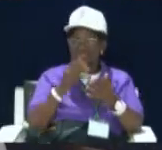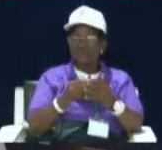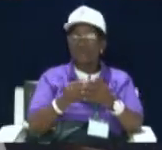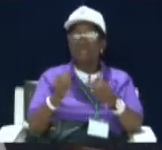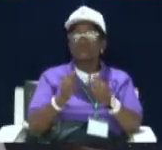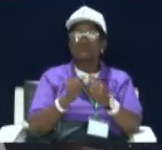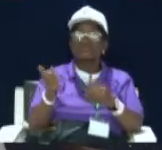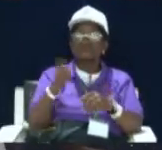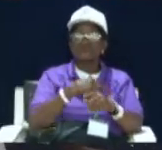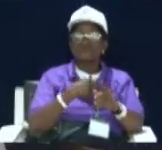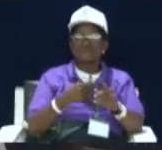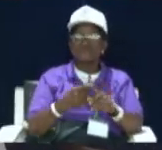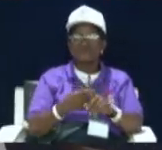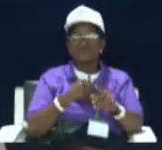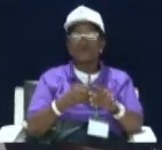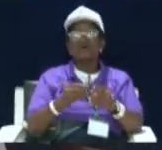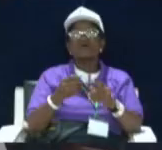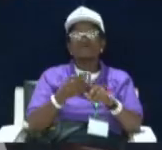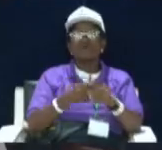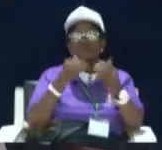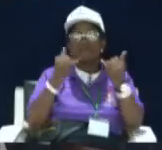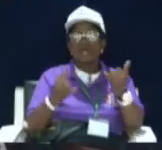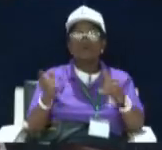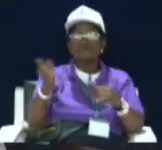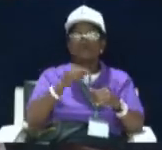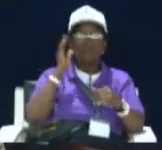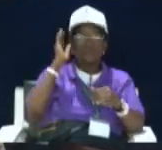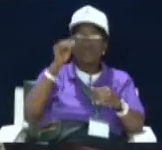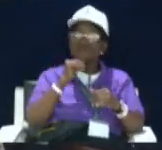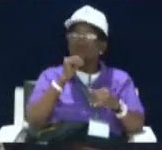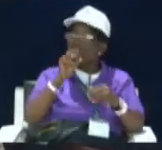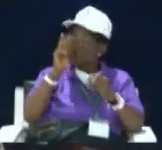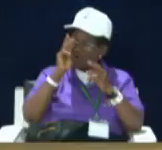lati ni lo e ni foju sokun omo